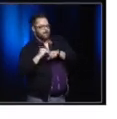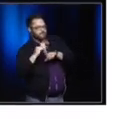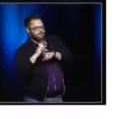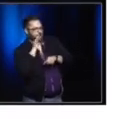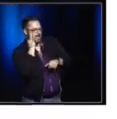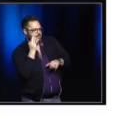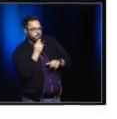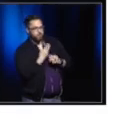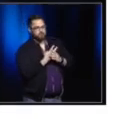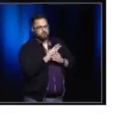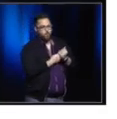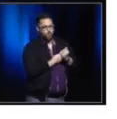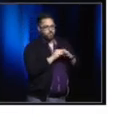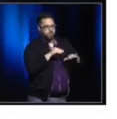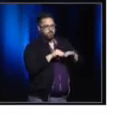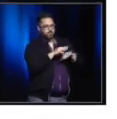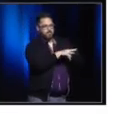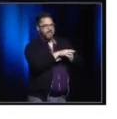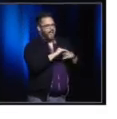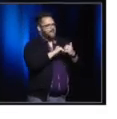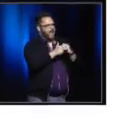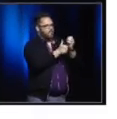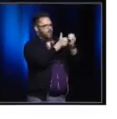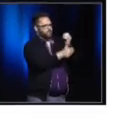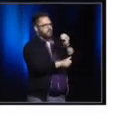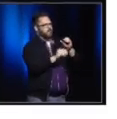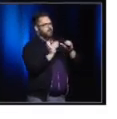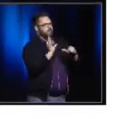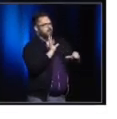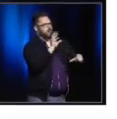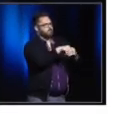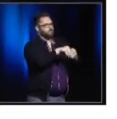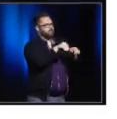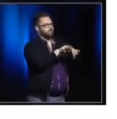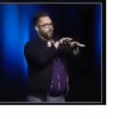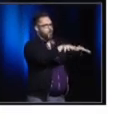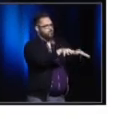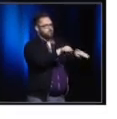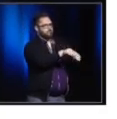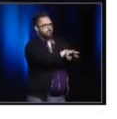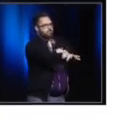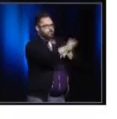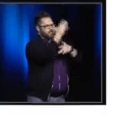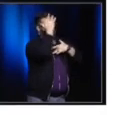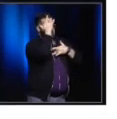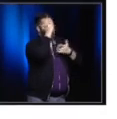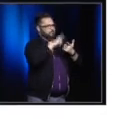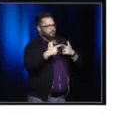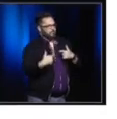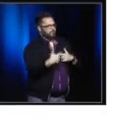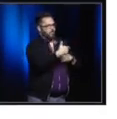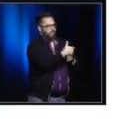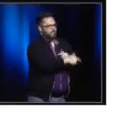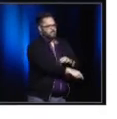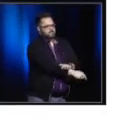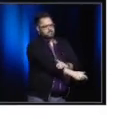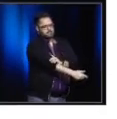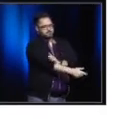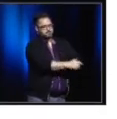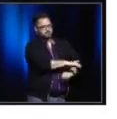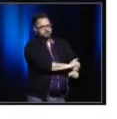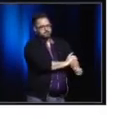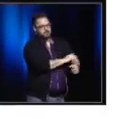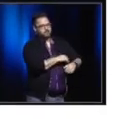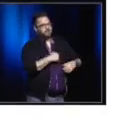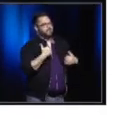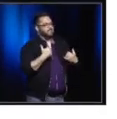many oocysts are making it into the ocean and what strategies could be used to control movement. Finally, this is a social license issue, and